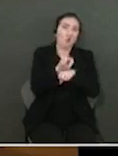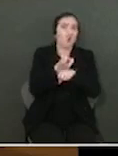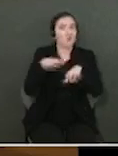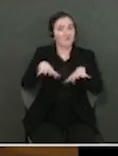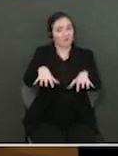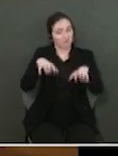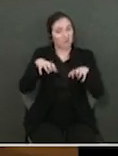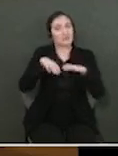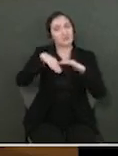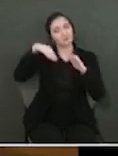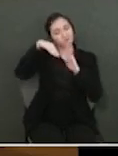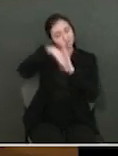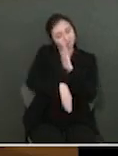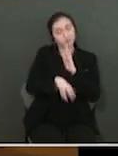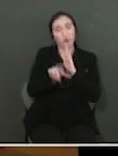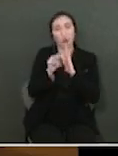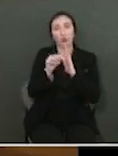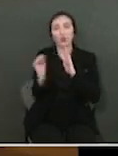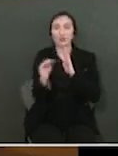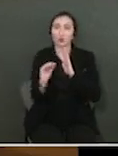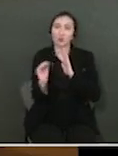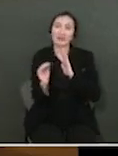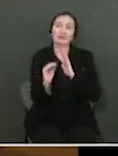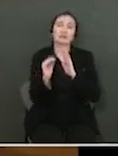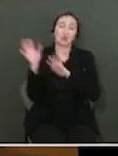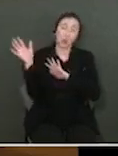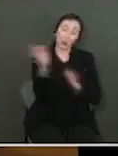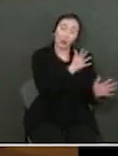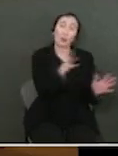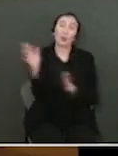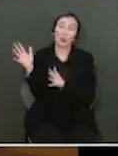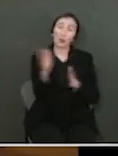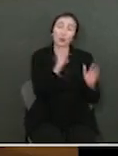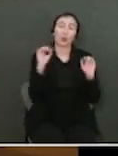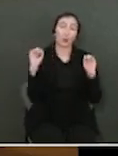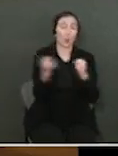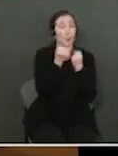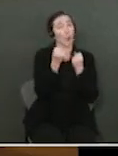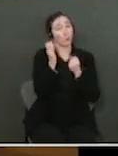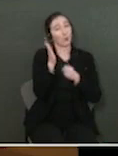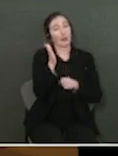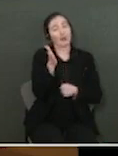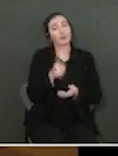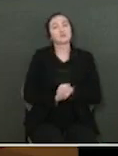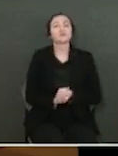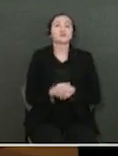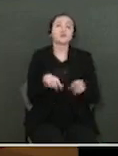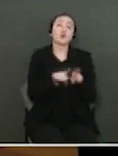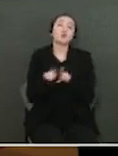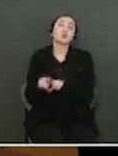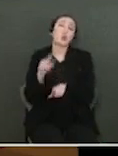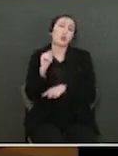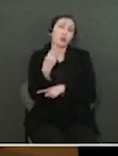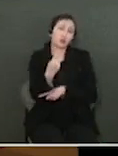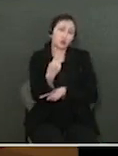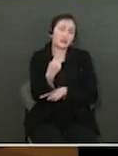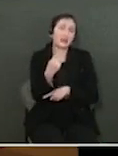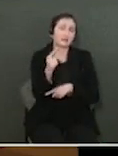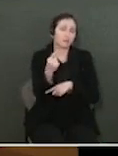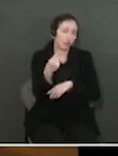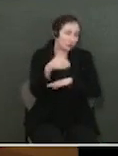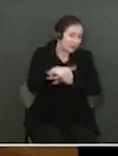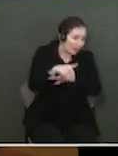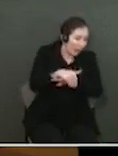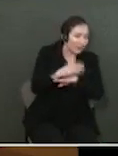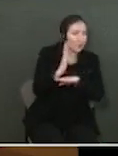and cold wind, bitterly cold wind, chills. We're also forecast to see winds Thursday into Thursday night